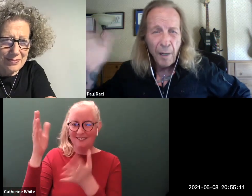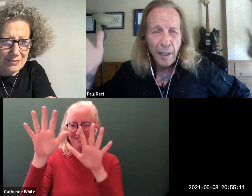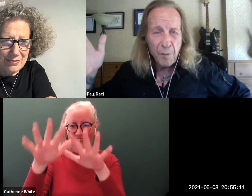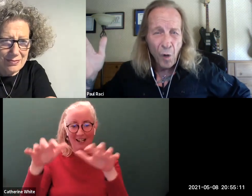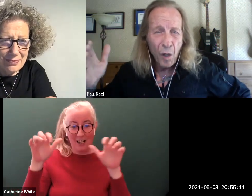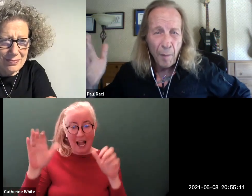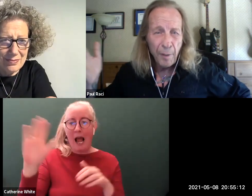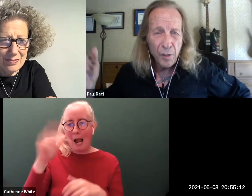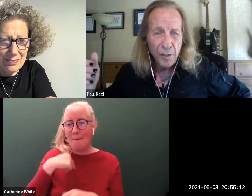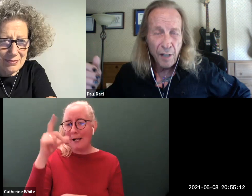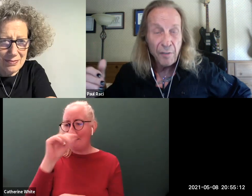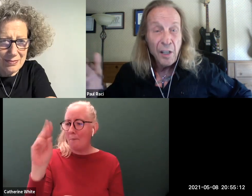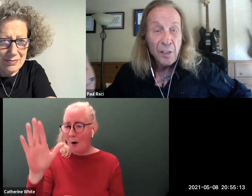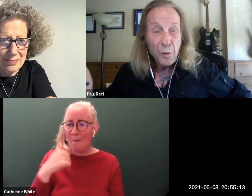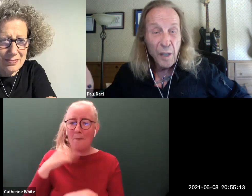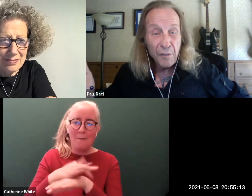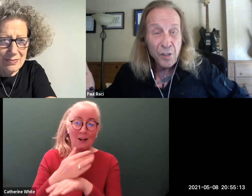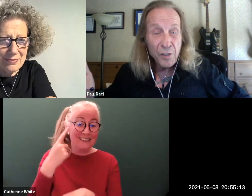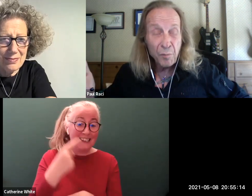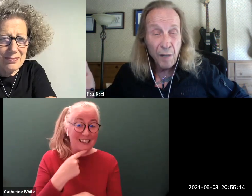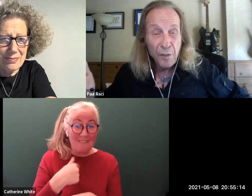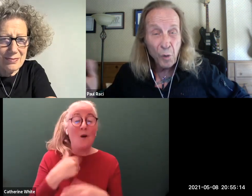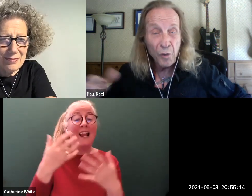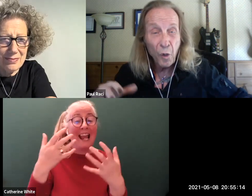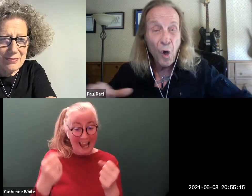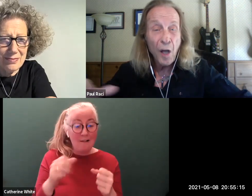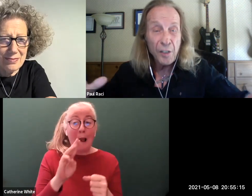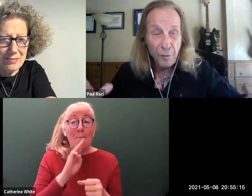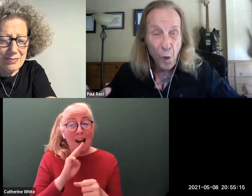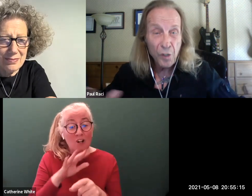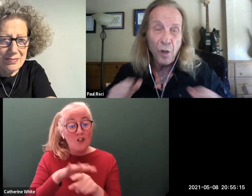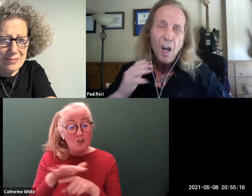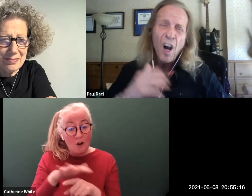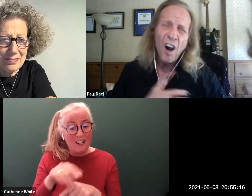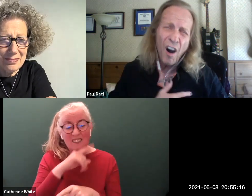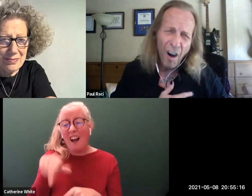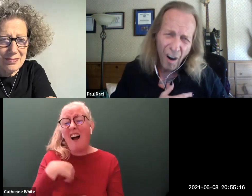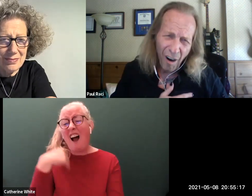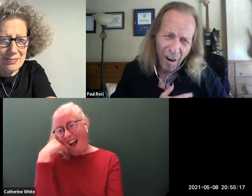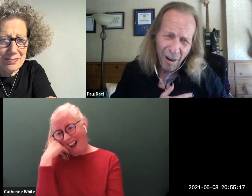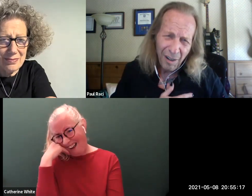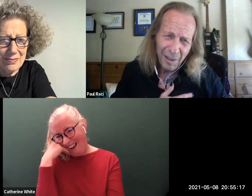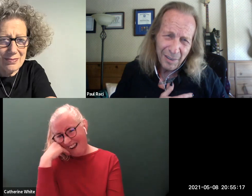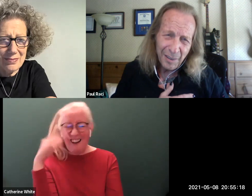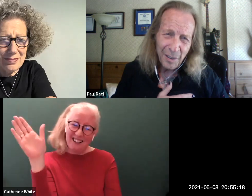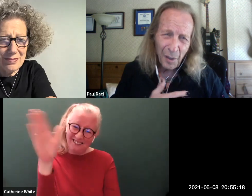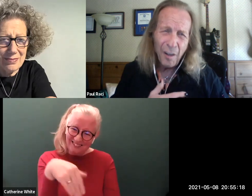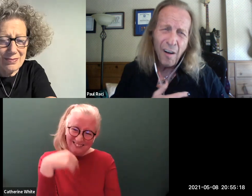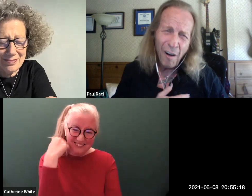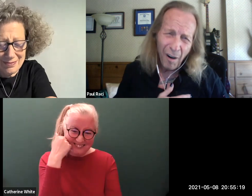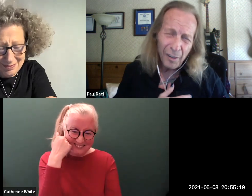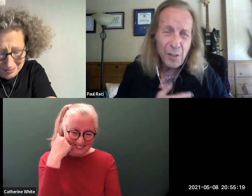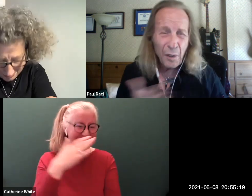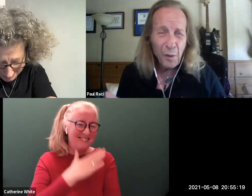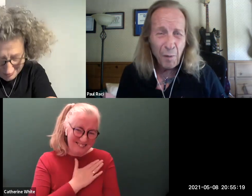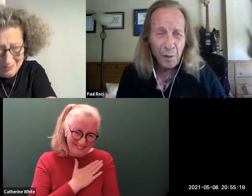hi, my name is Paul, my parents are deaf. We have this private joke with the whole audience of Codas go, oh,